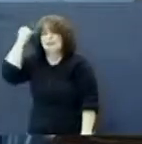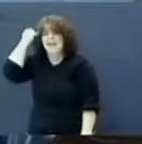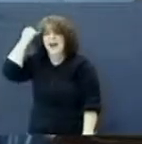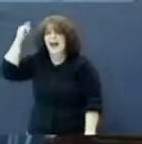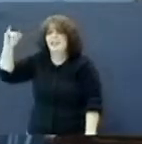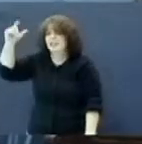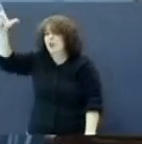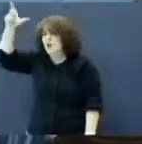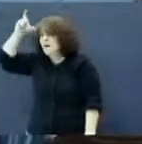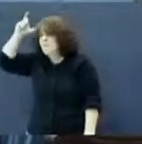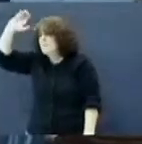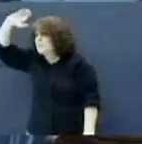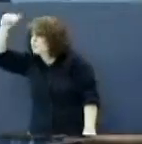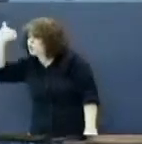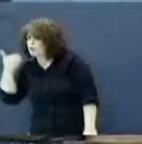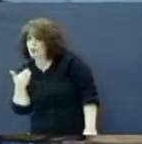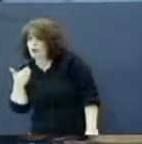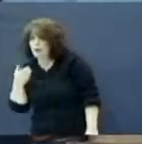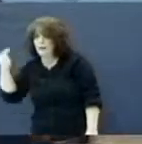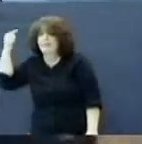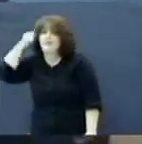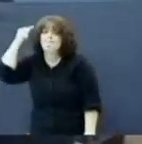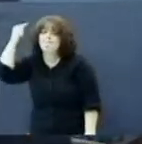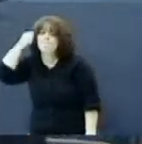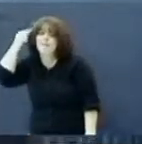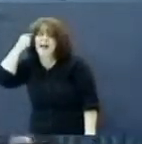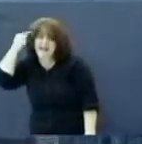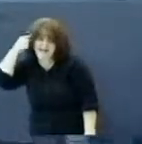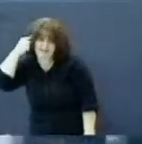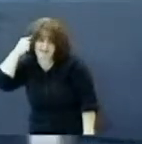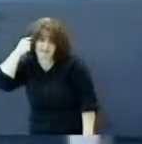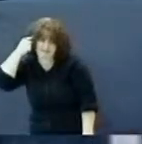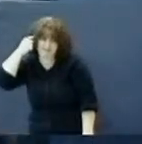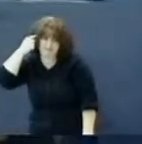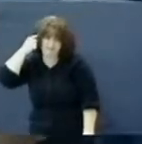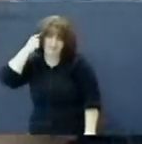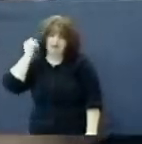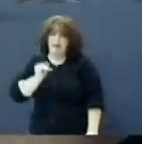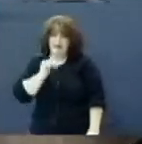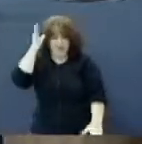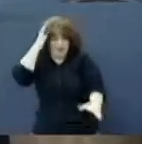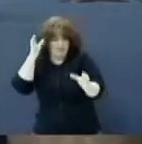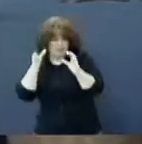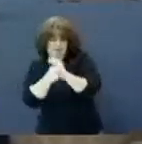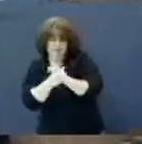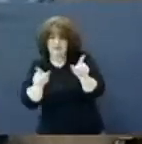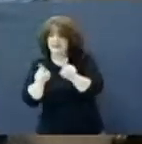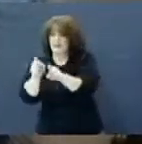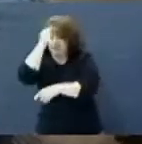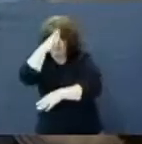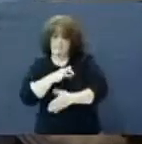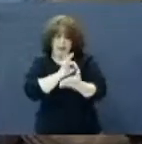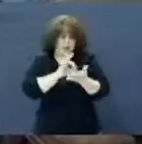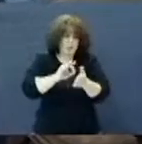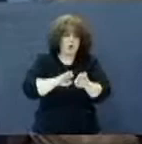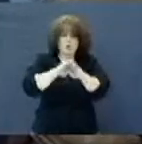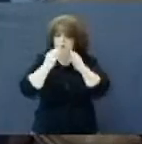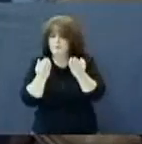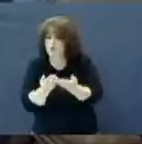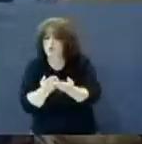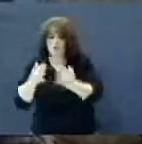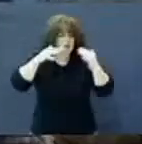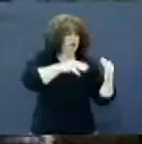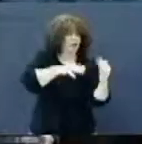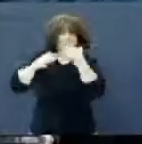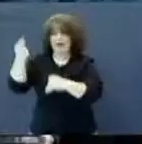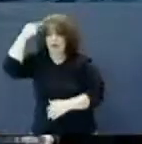It's that mind. And I really believe right now, like Tim LaHaye wrote in his book, there is a battle for the mind right